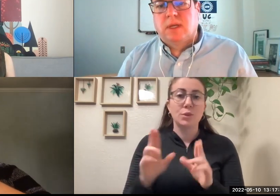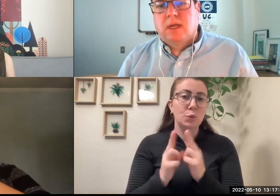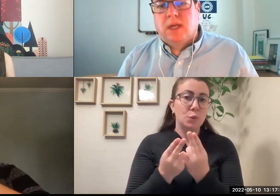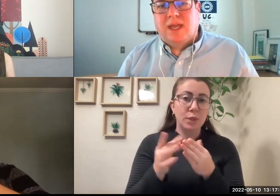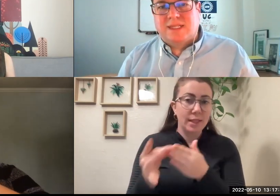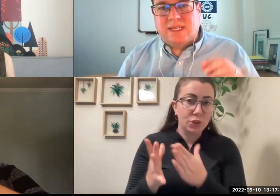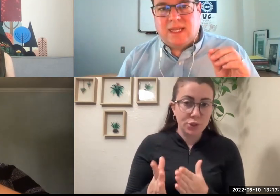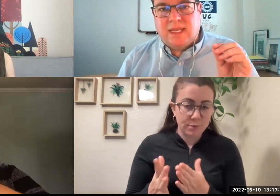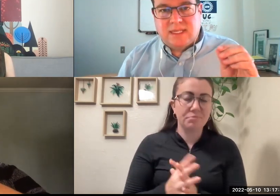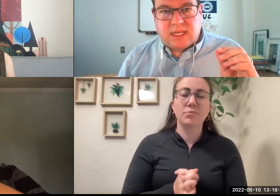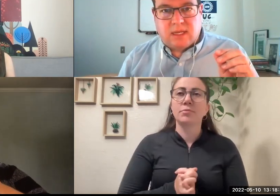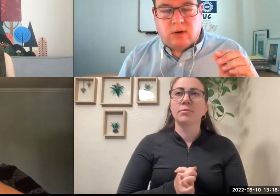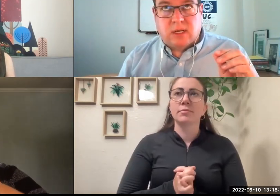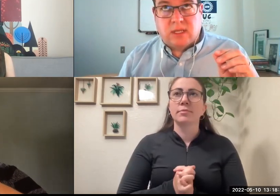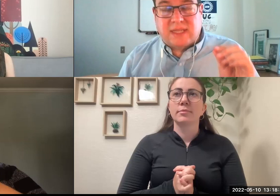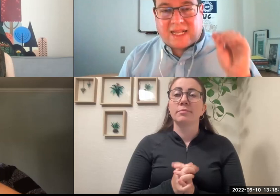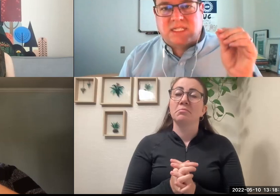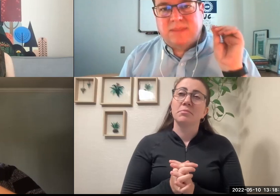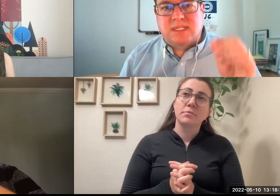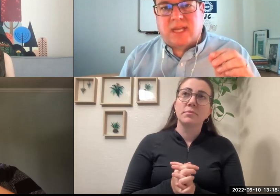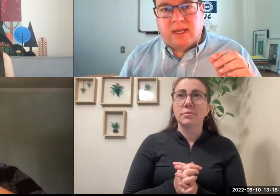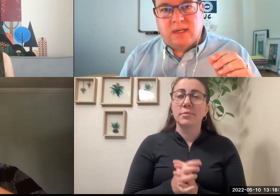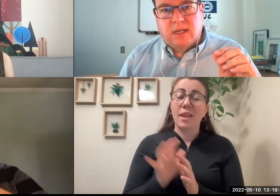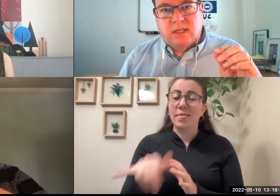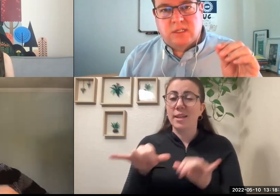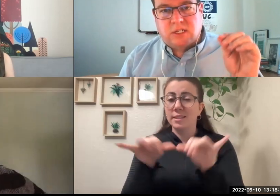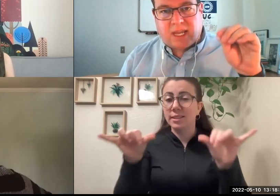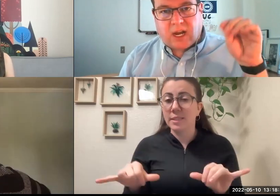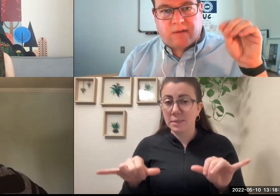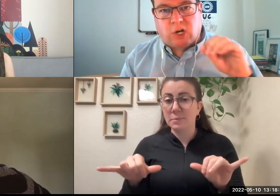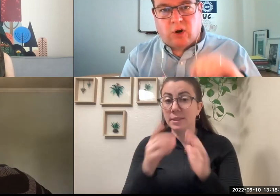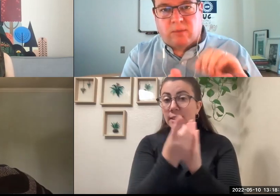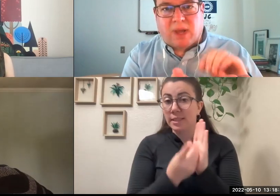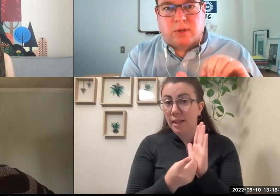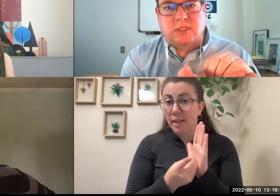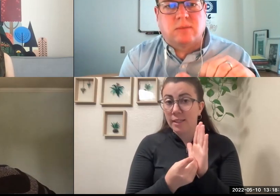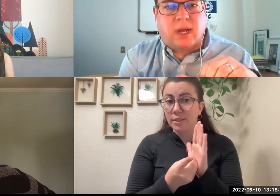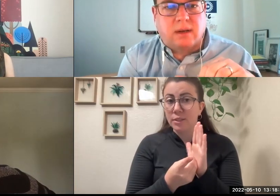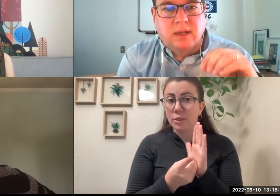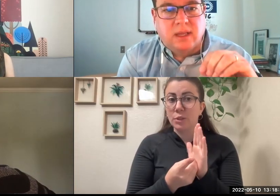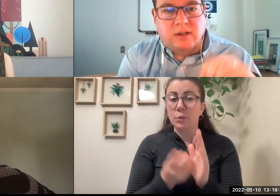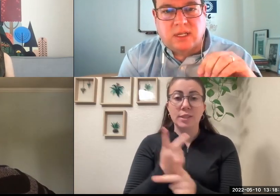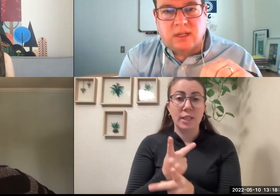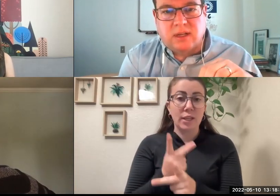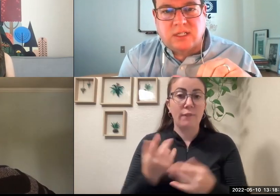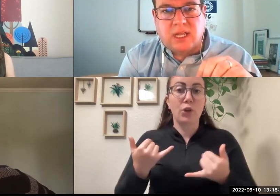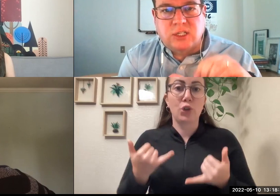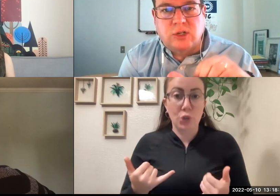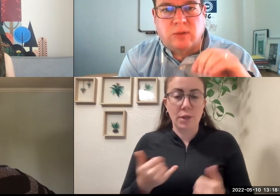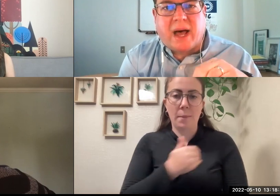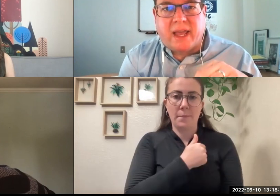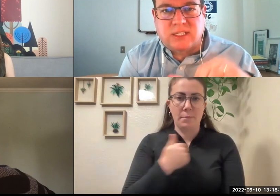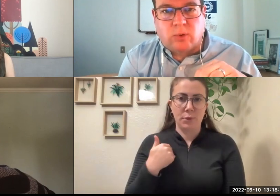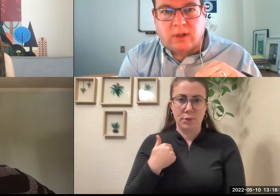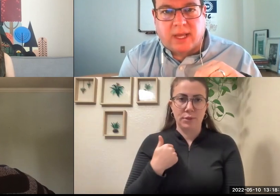leadership. It's easy, or that system is designed to take care of the current members, right? There's a